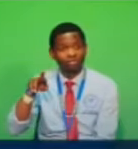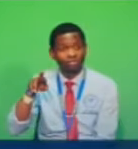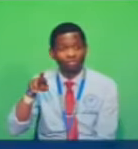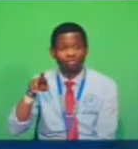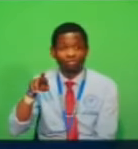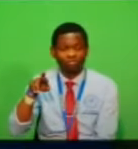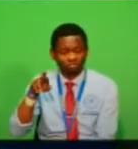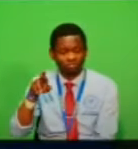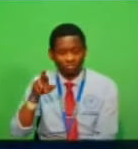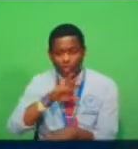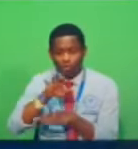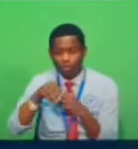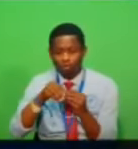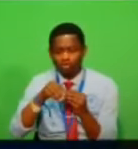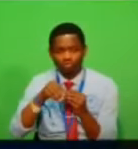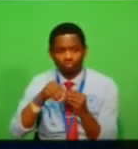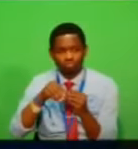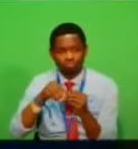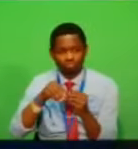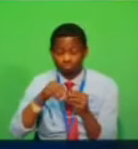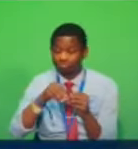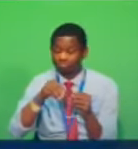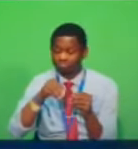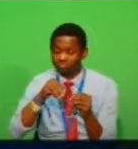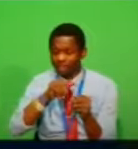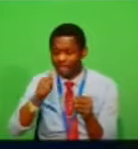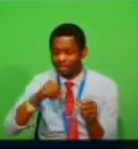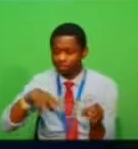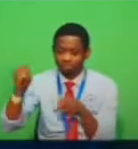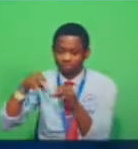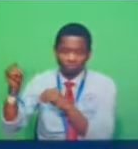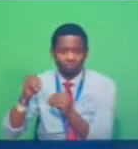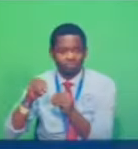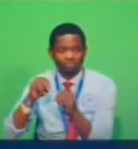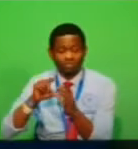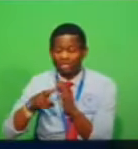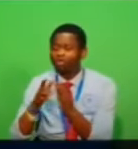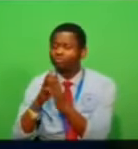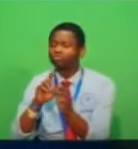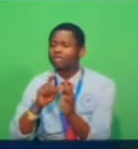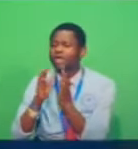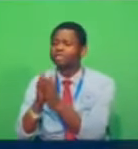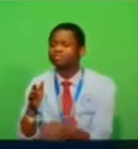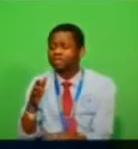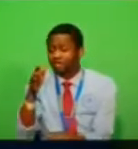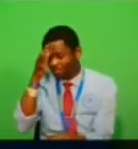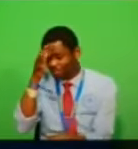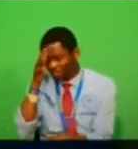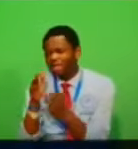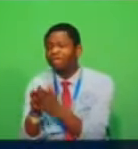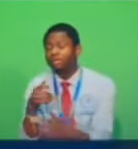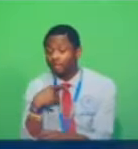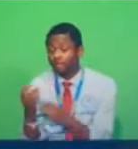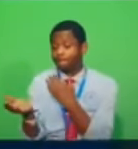back and ask if my parents would allow me to come back and work after school 3 days a week. Beloved, I'm telling you this because this